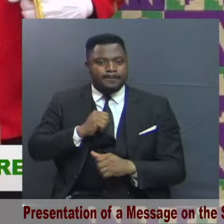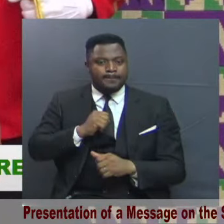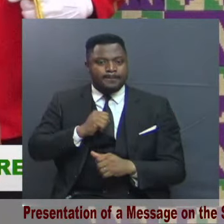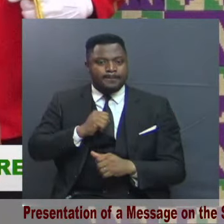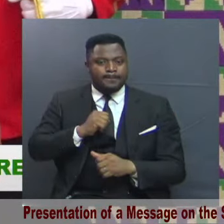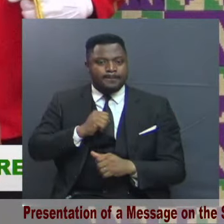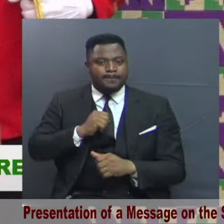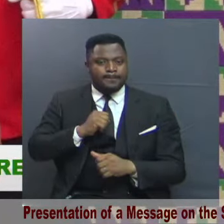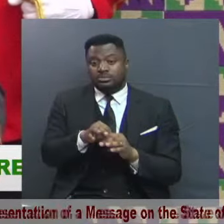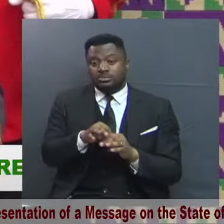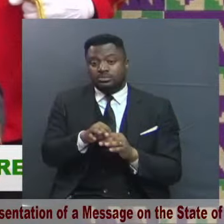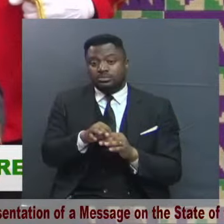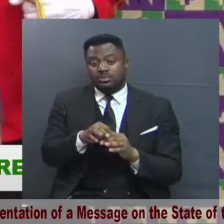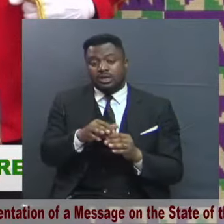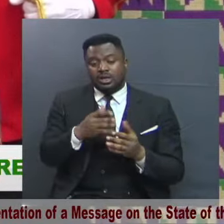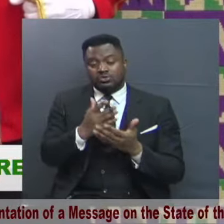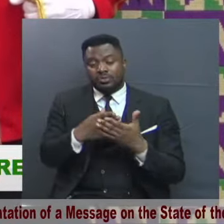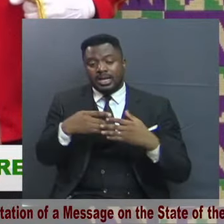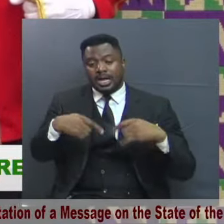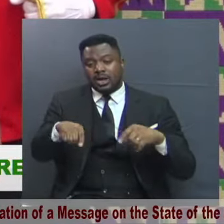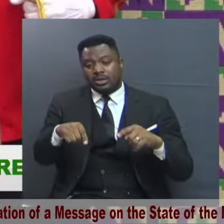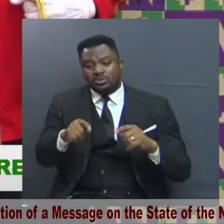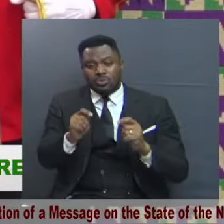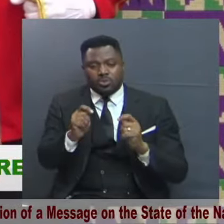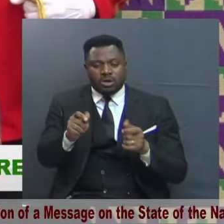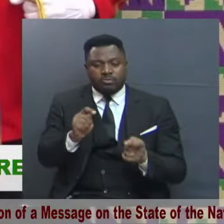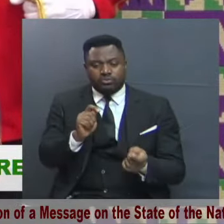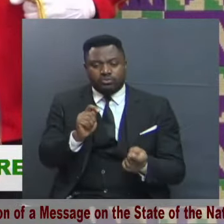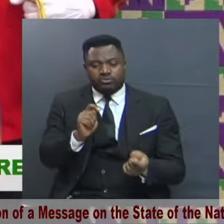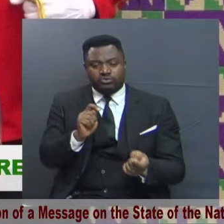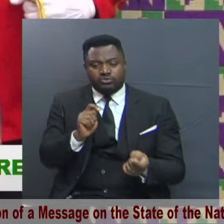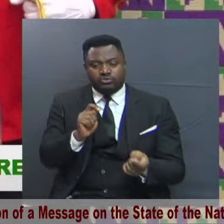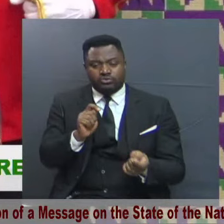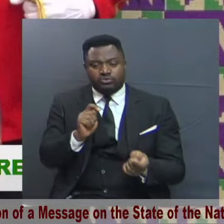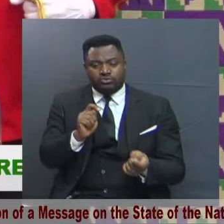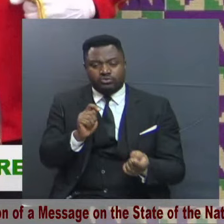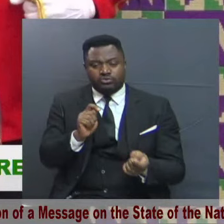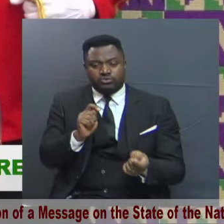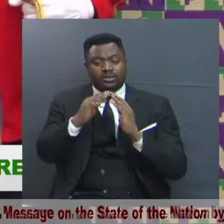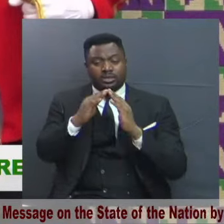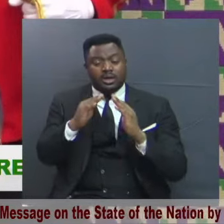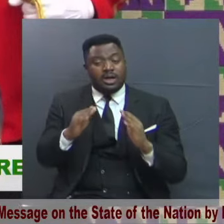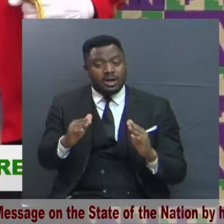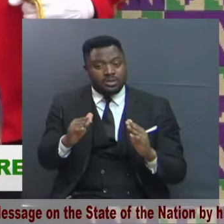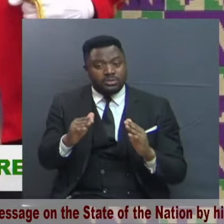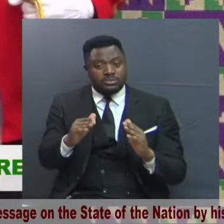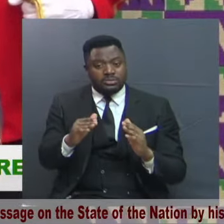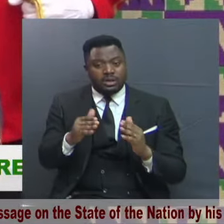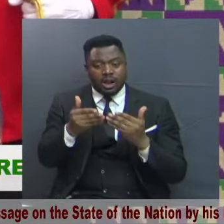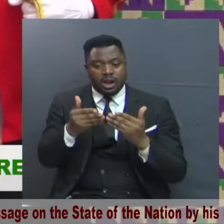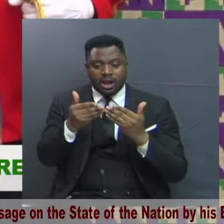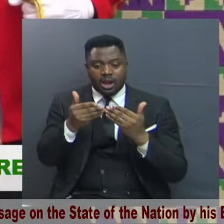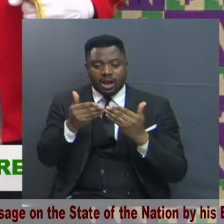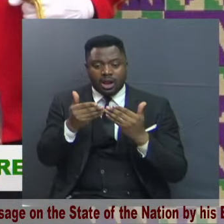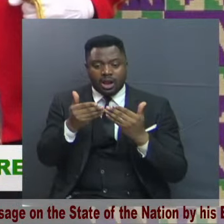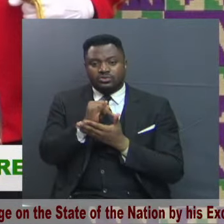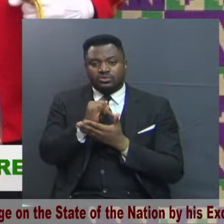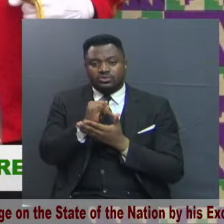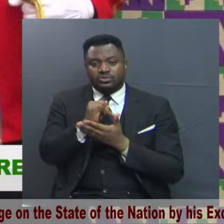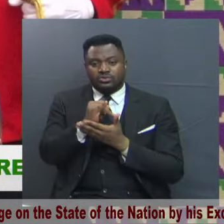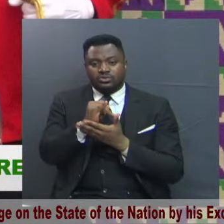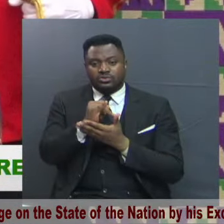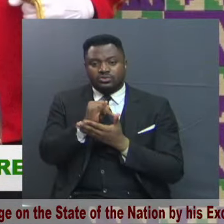elected there's anxiety about the rapid turnover of members in the house and the loss of institutional